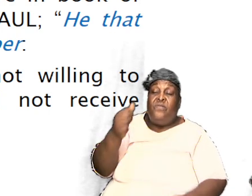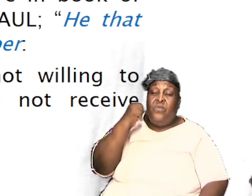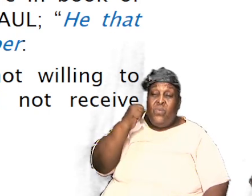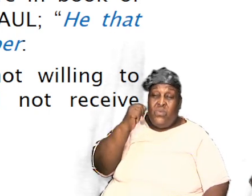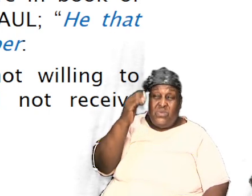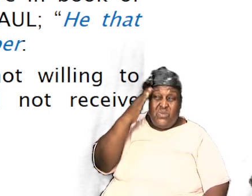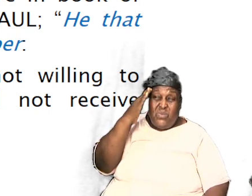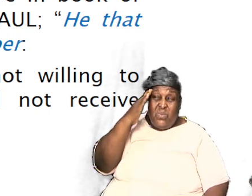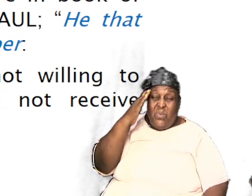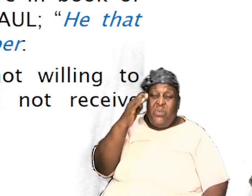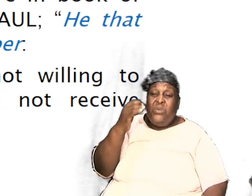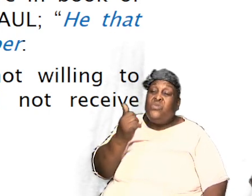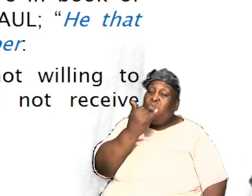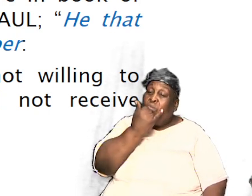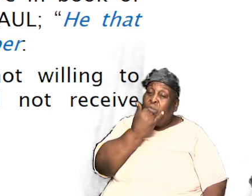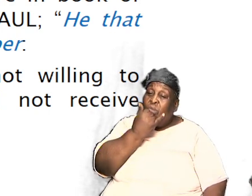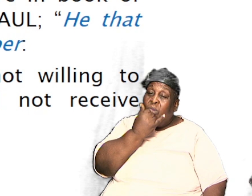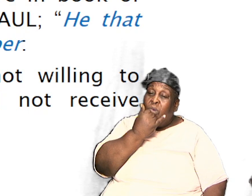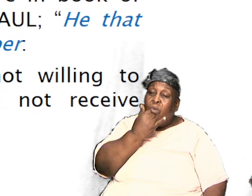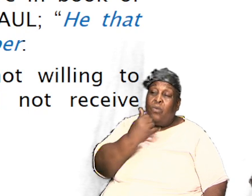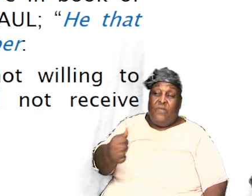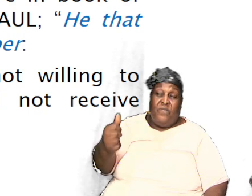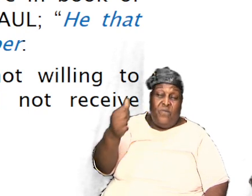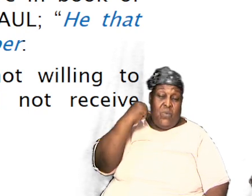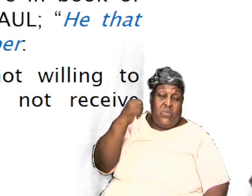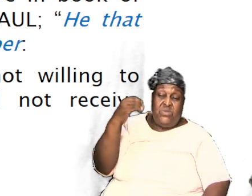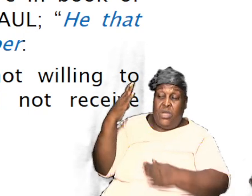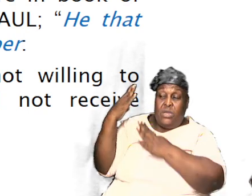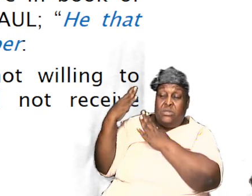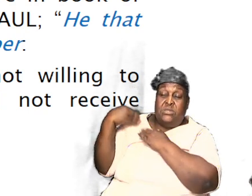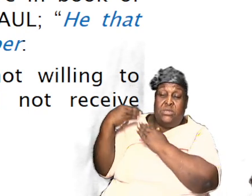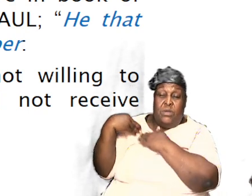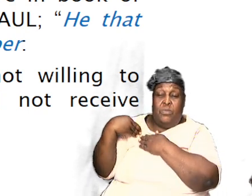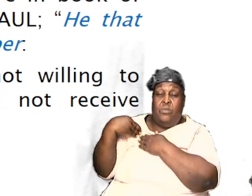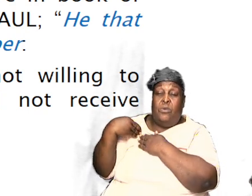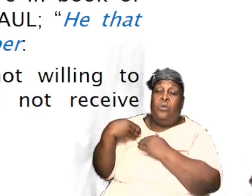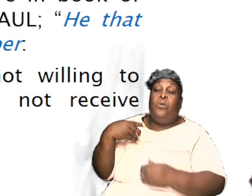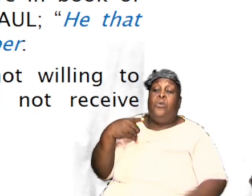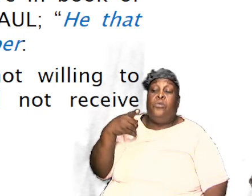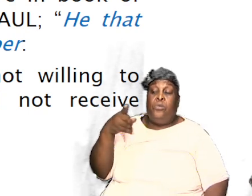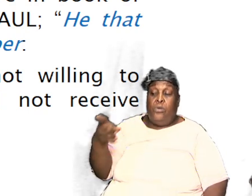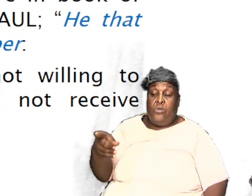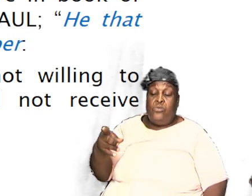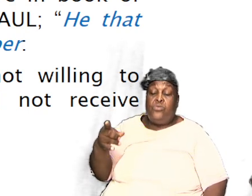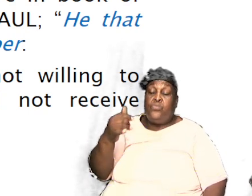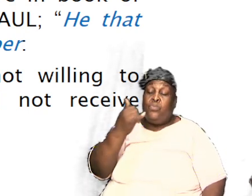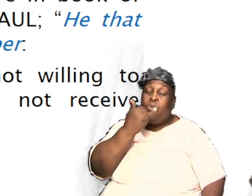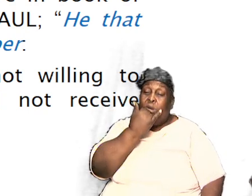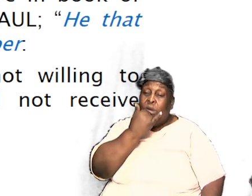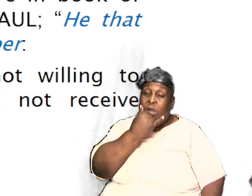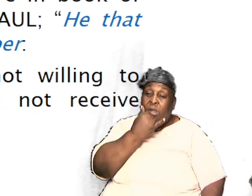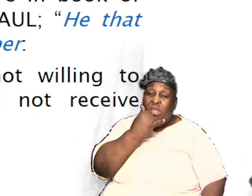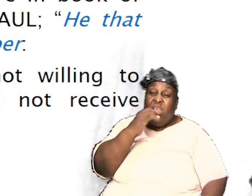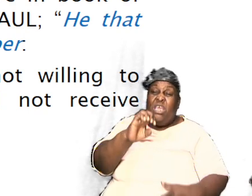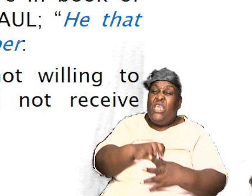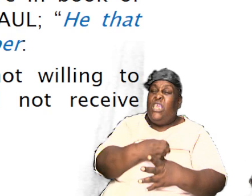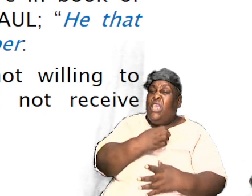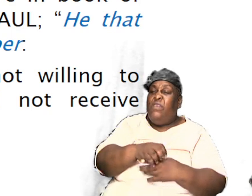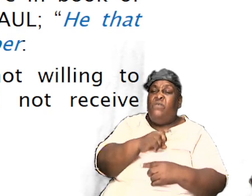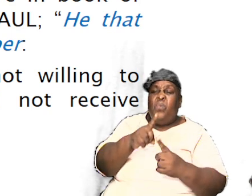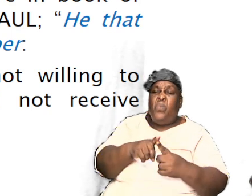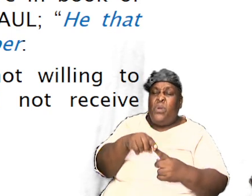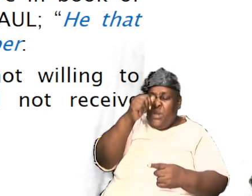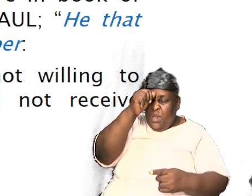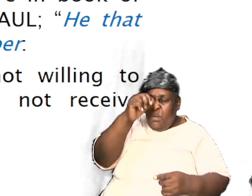wrong. He refused to accept it. Even when he was confronted, he said, it is